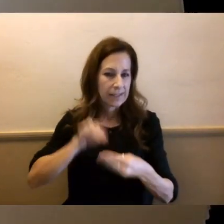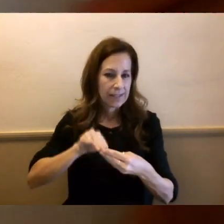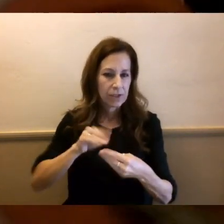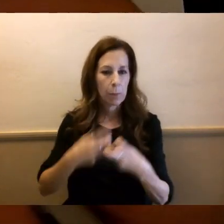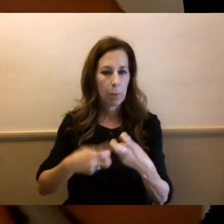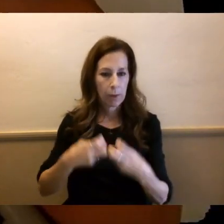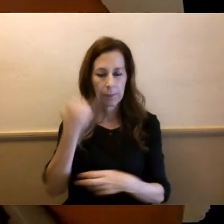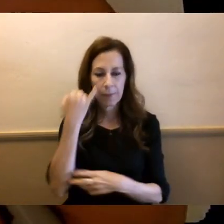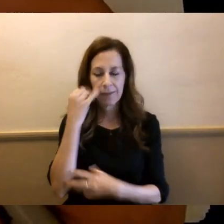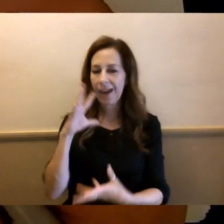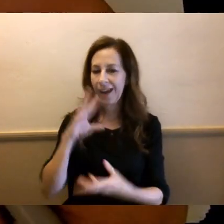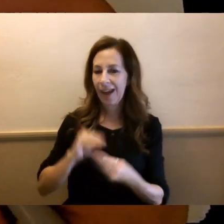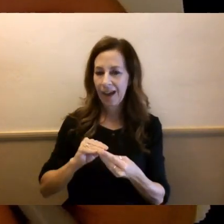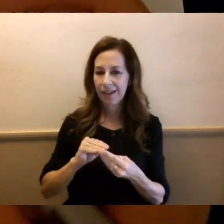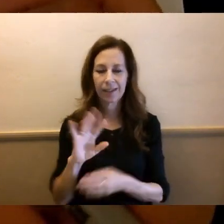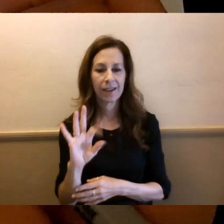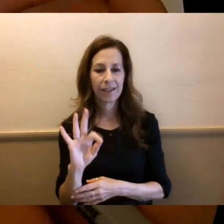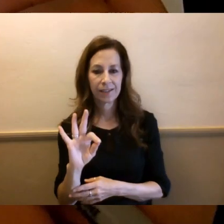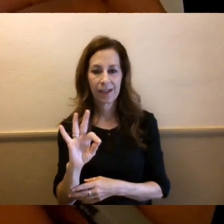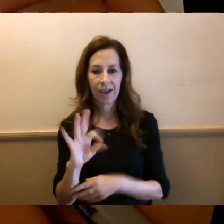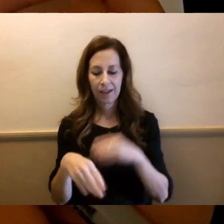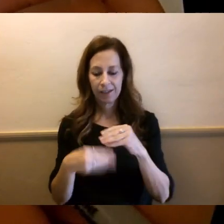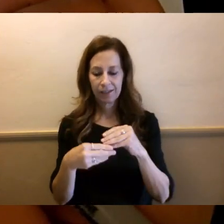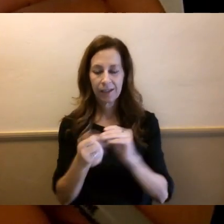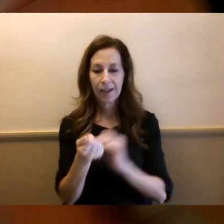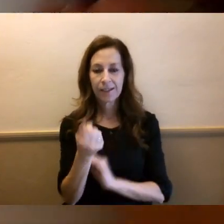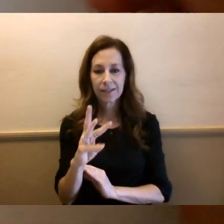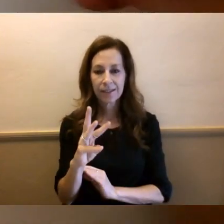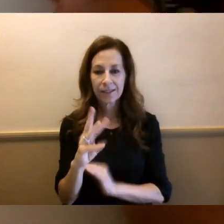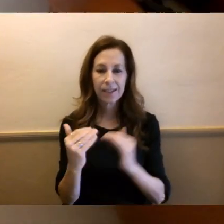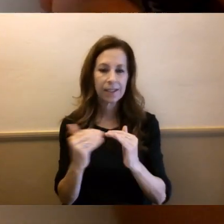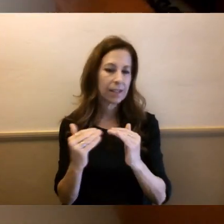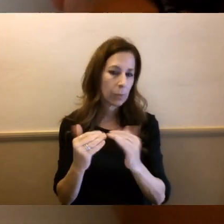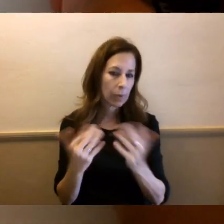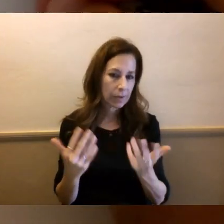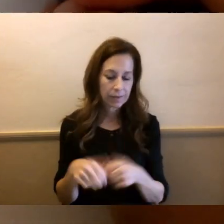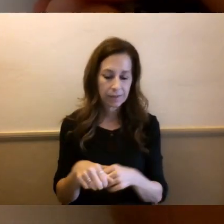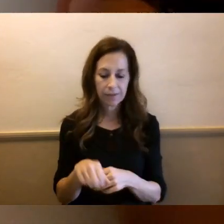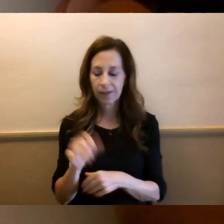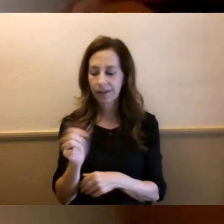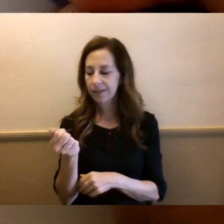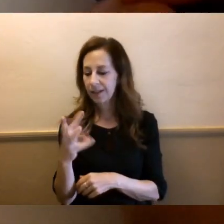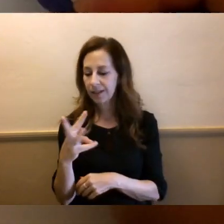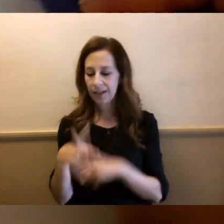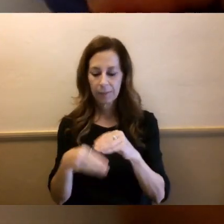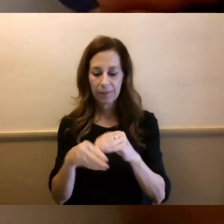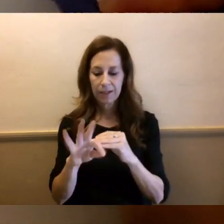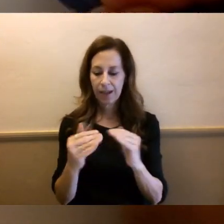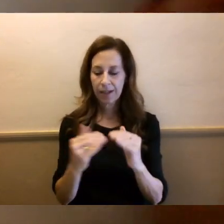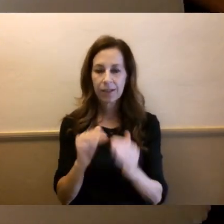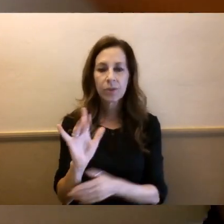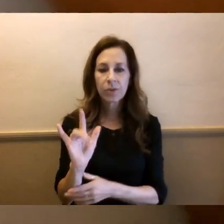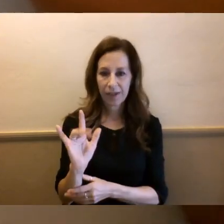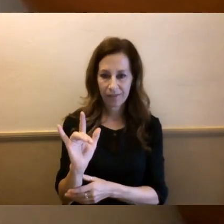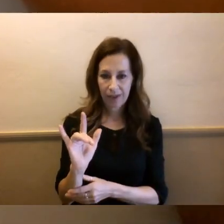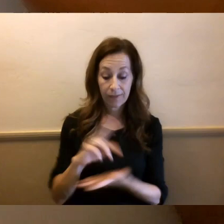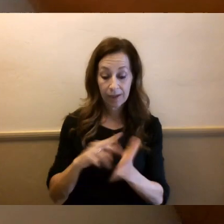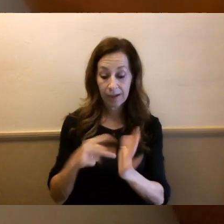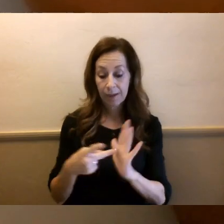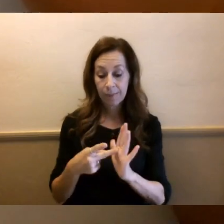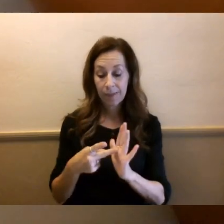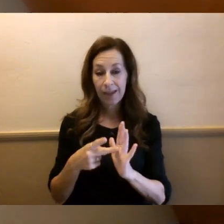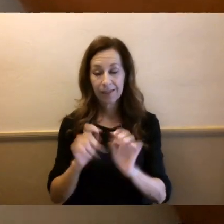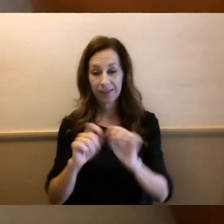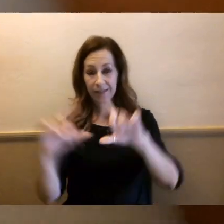addition problem. If I add 9 plus 16, what does that get me? 16 plus 9 equals 25. That